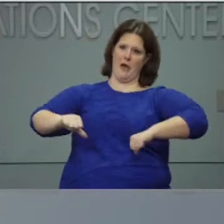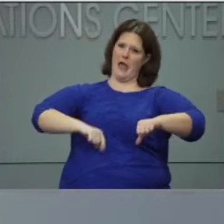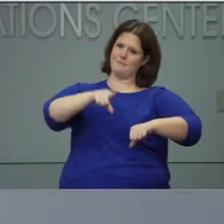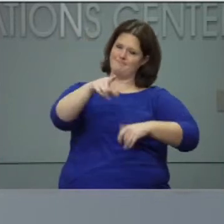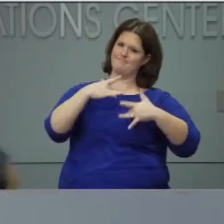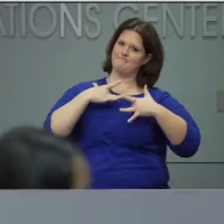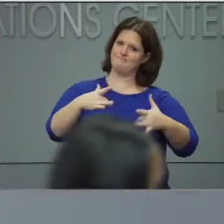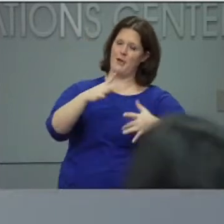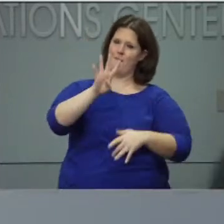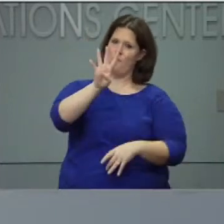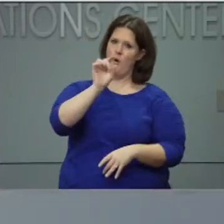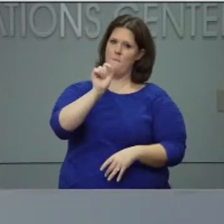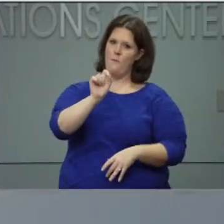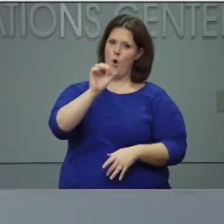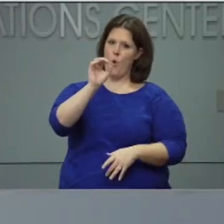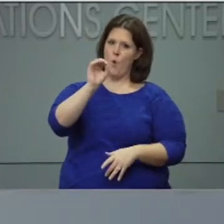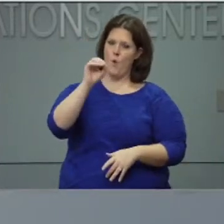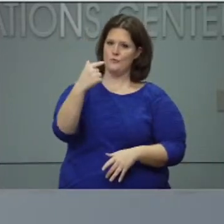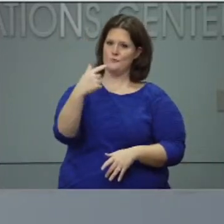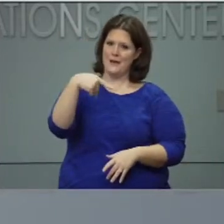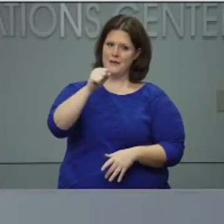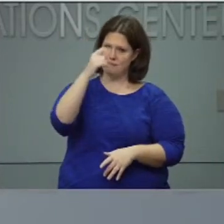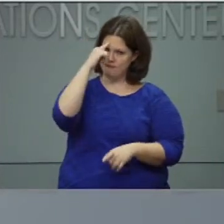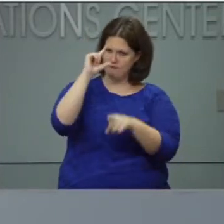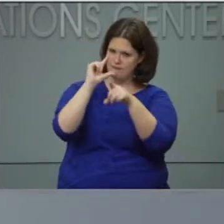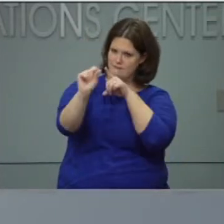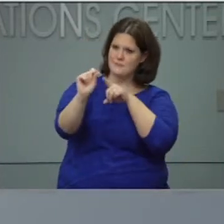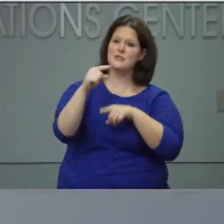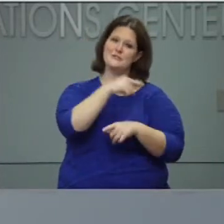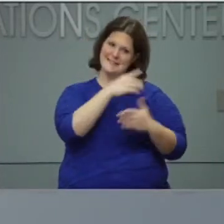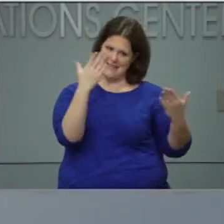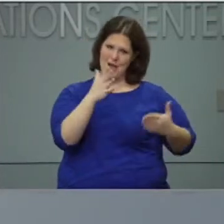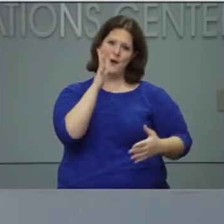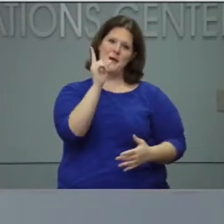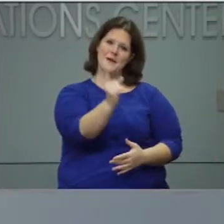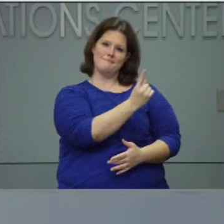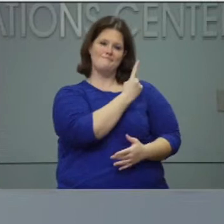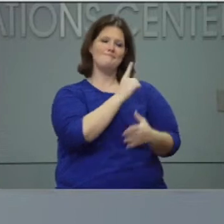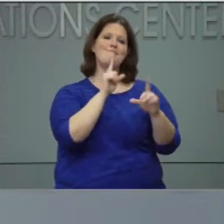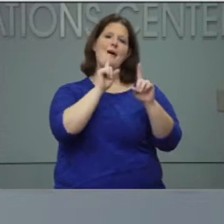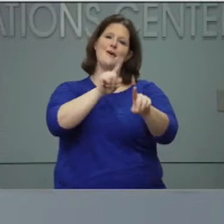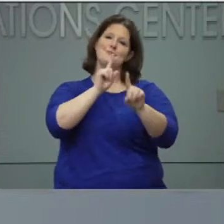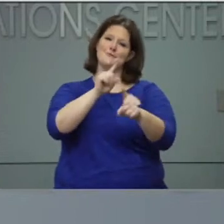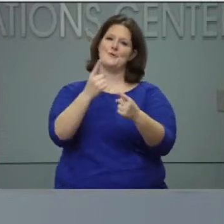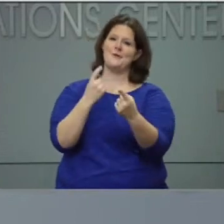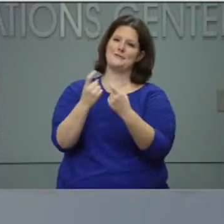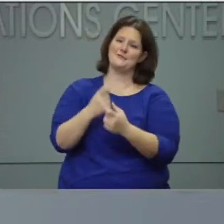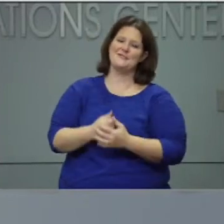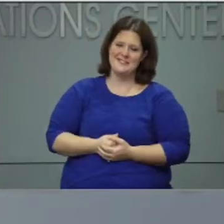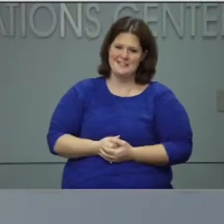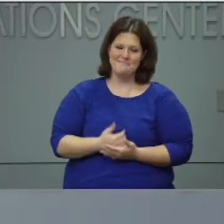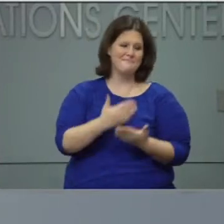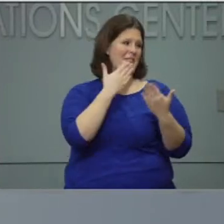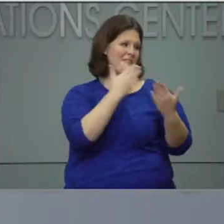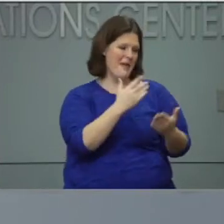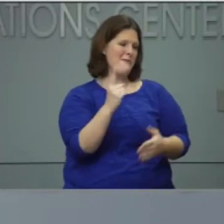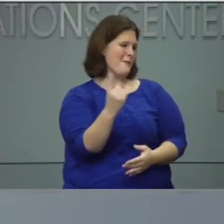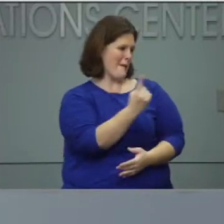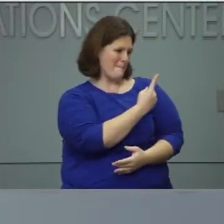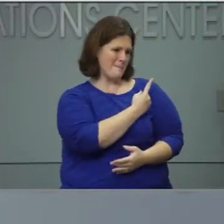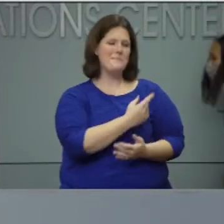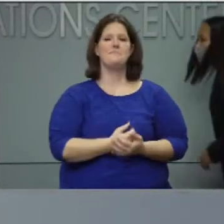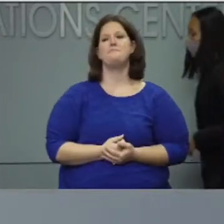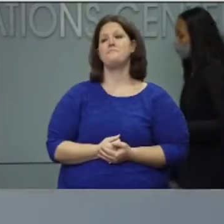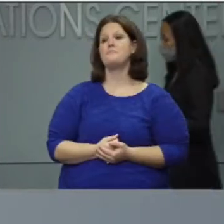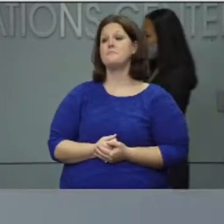here, and she's also agreed to answer a couple of questions for us. So thanks, Breland, for coming up. Breland, if you could tell